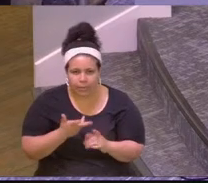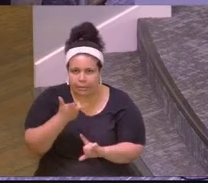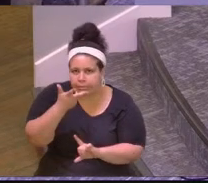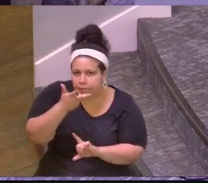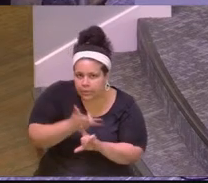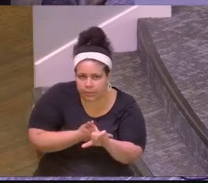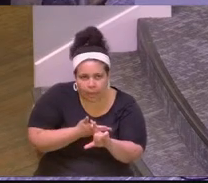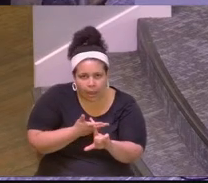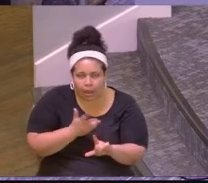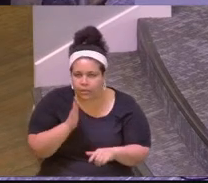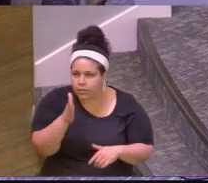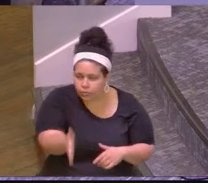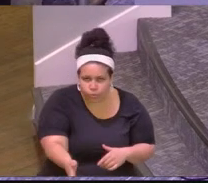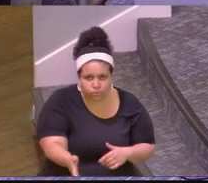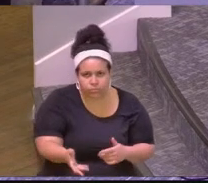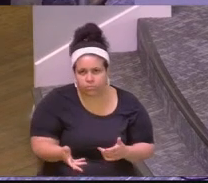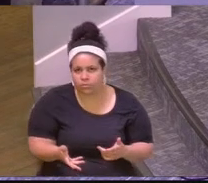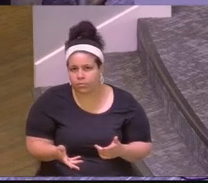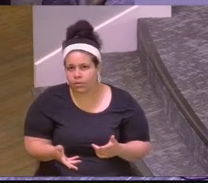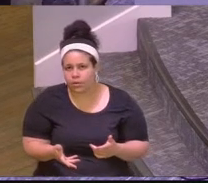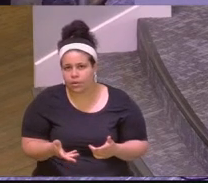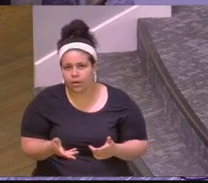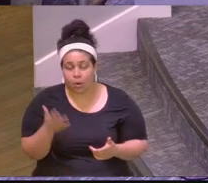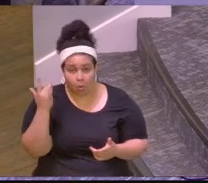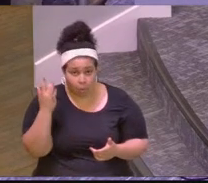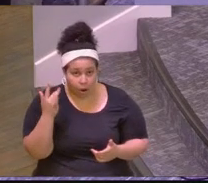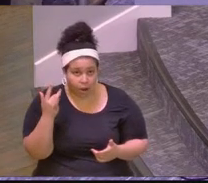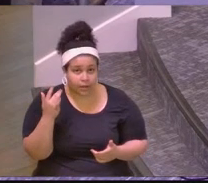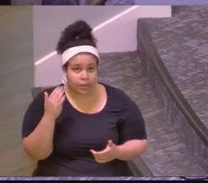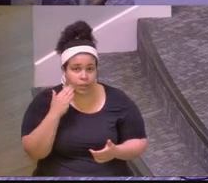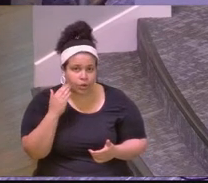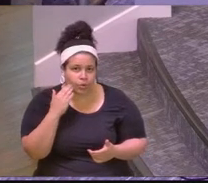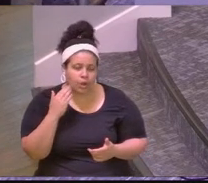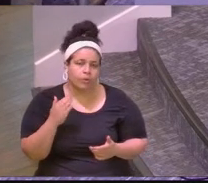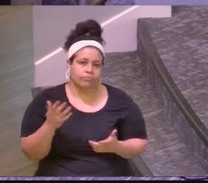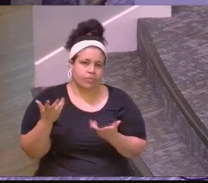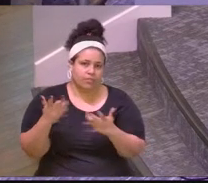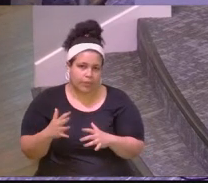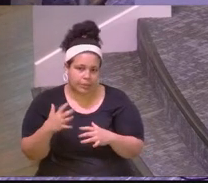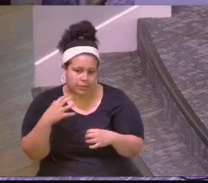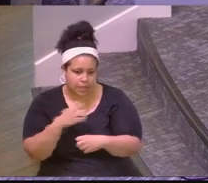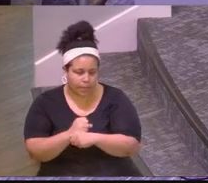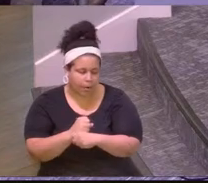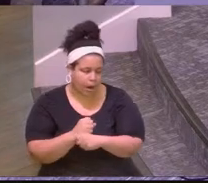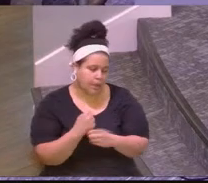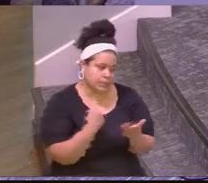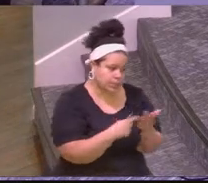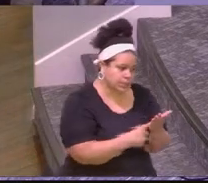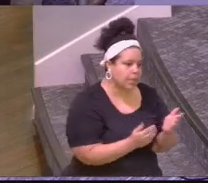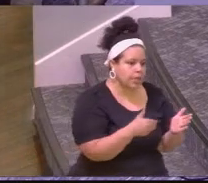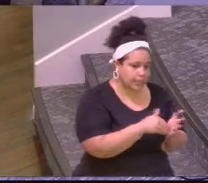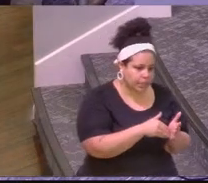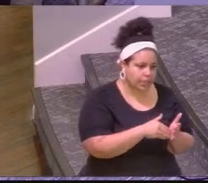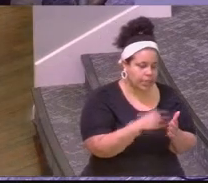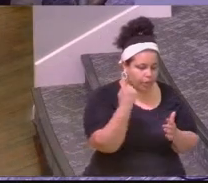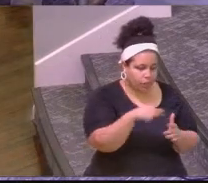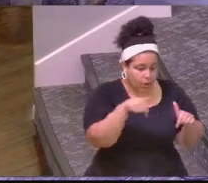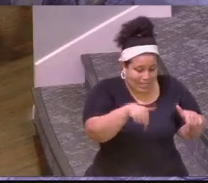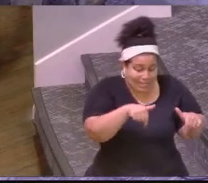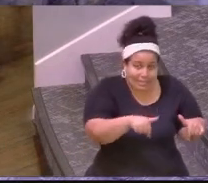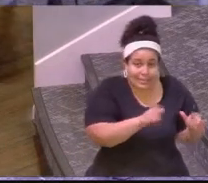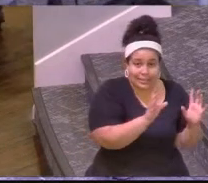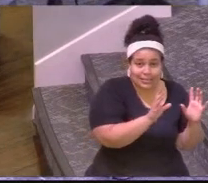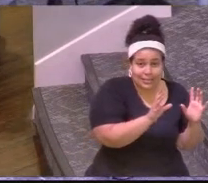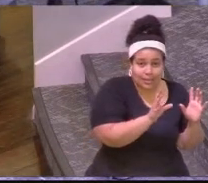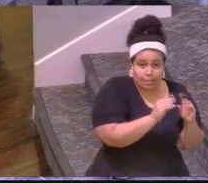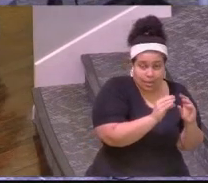just so we can bring those back to these actual meetings. I do think that there would be a way to do that, and I do think that